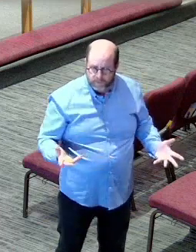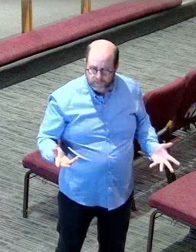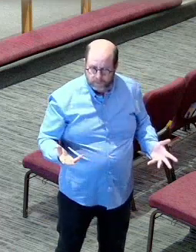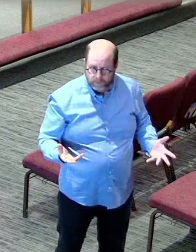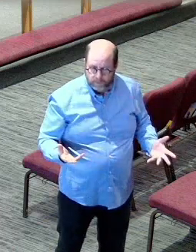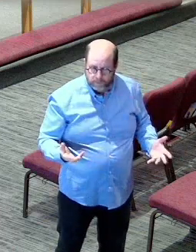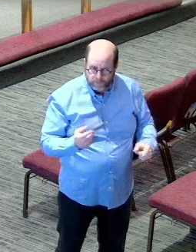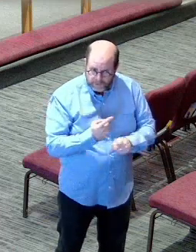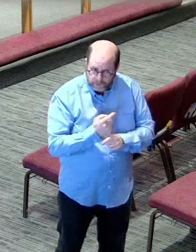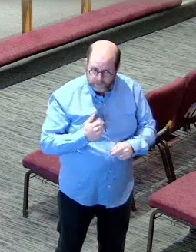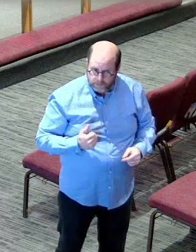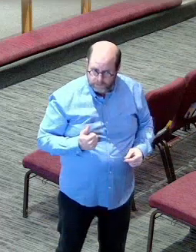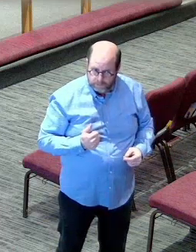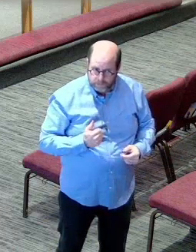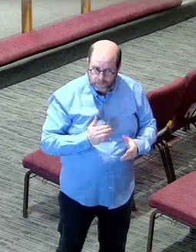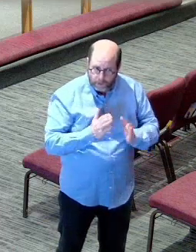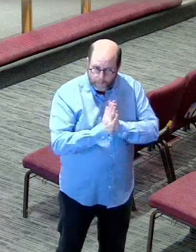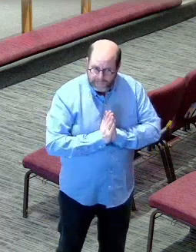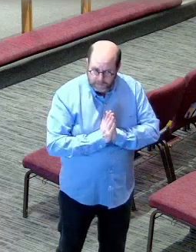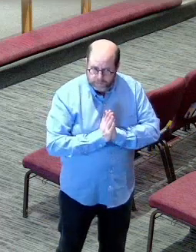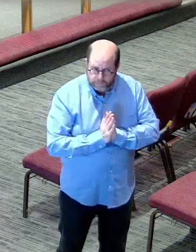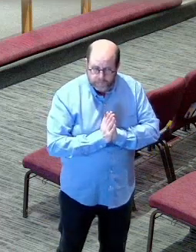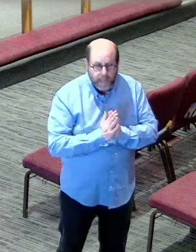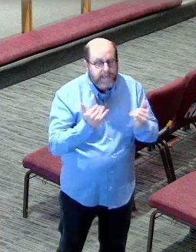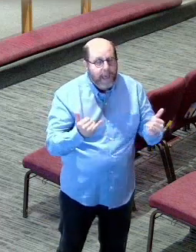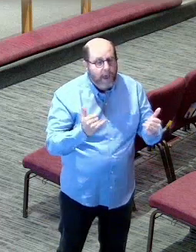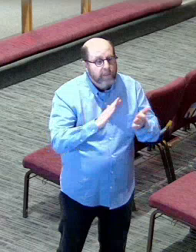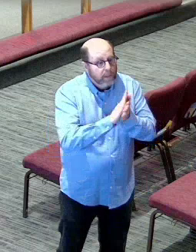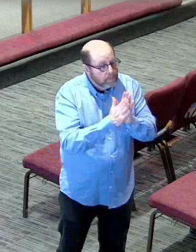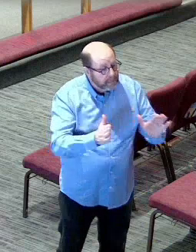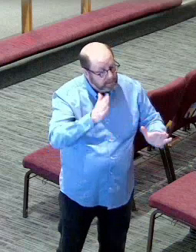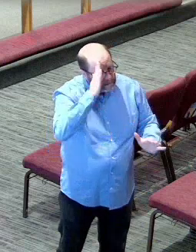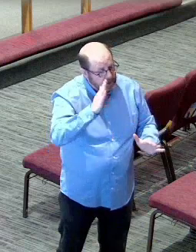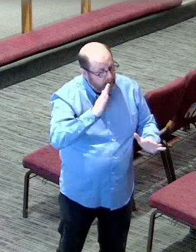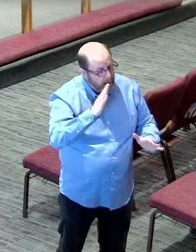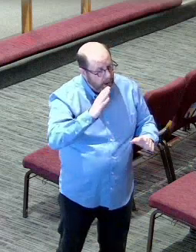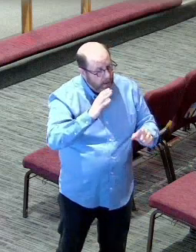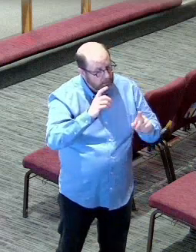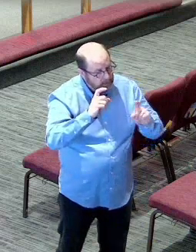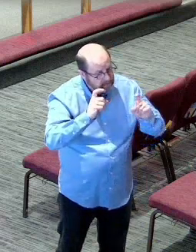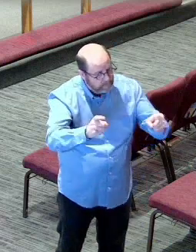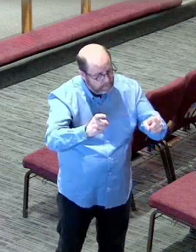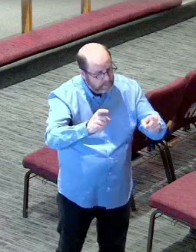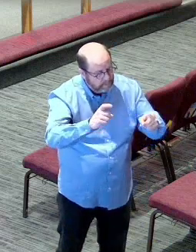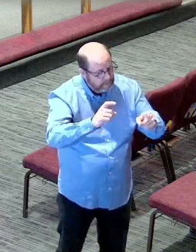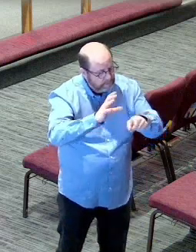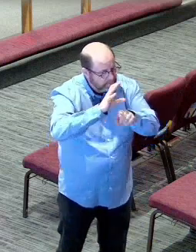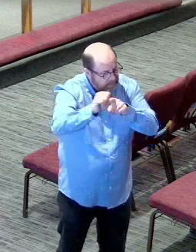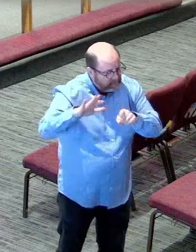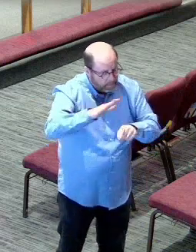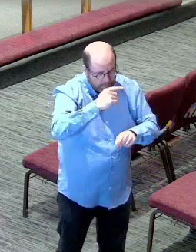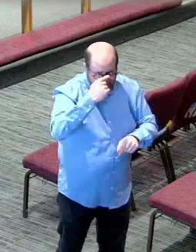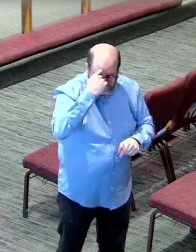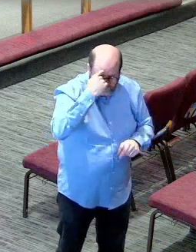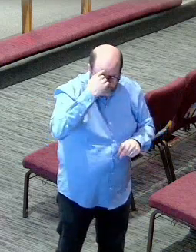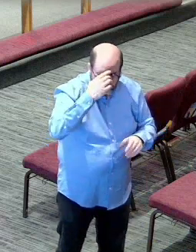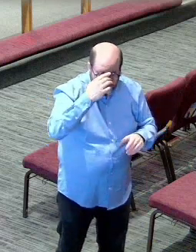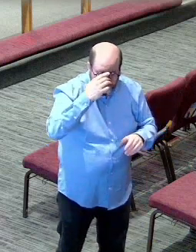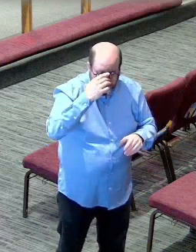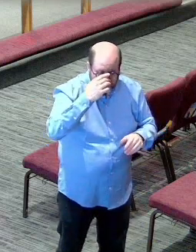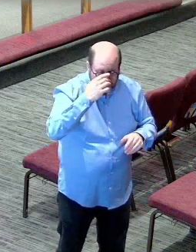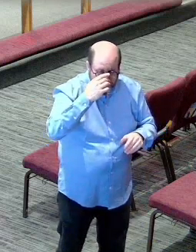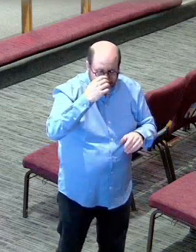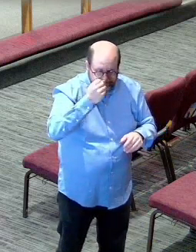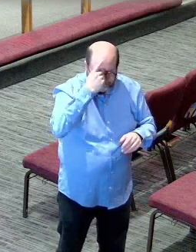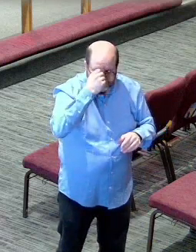Amen. May the peace of God, which passes all understanding, keep your hearts and minds in the one